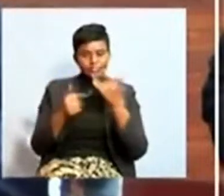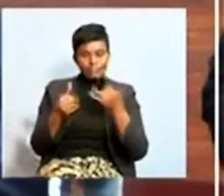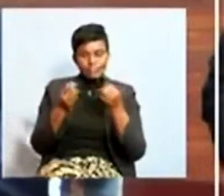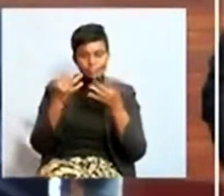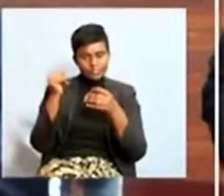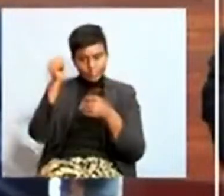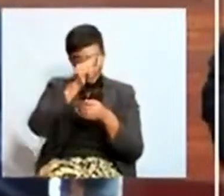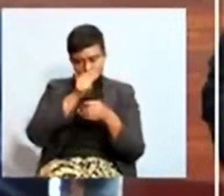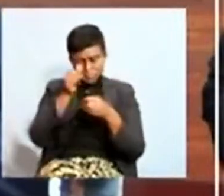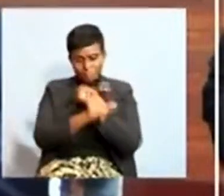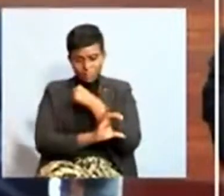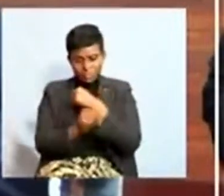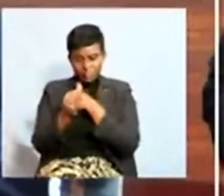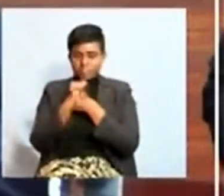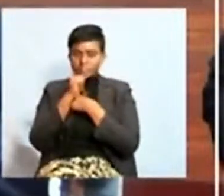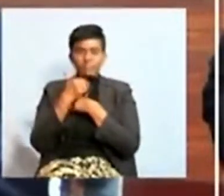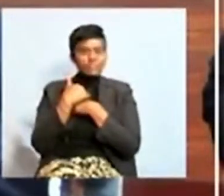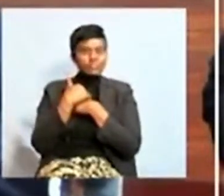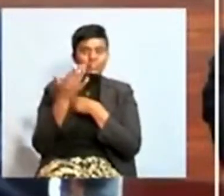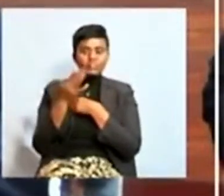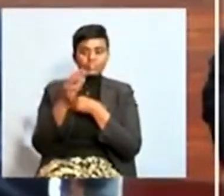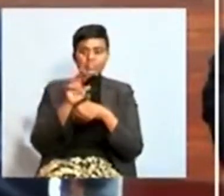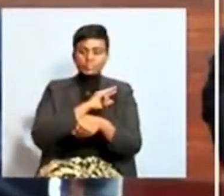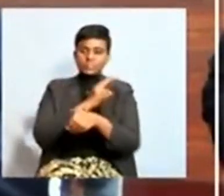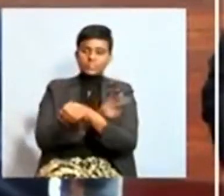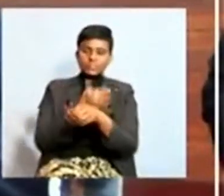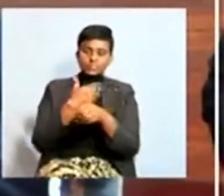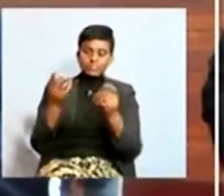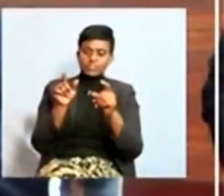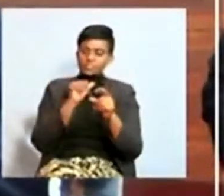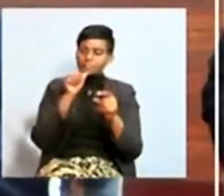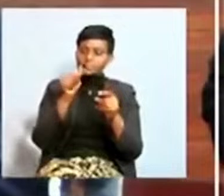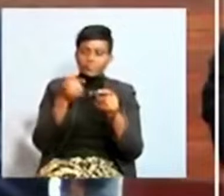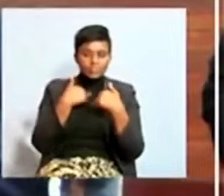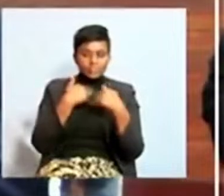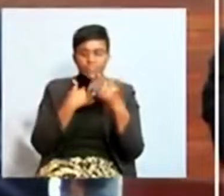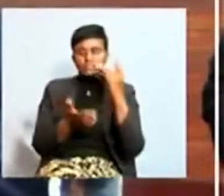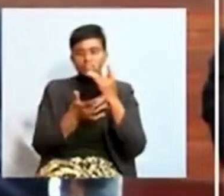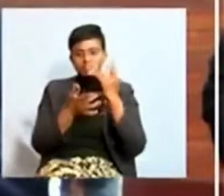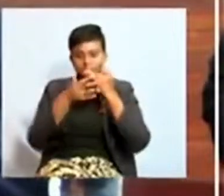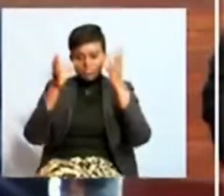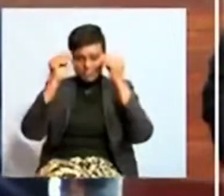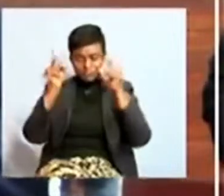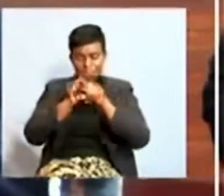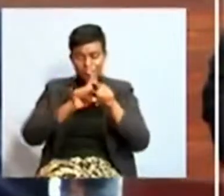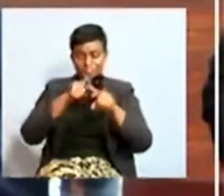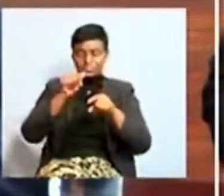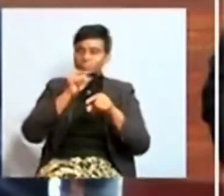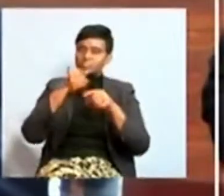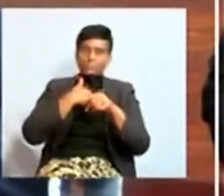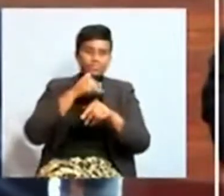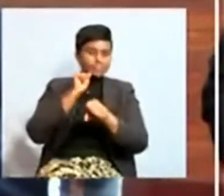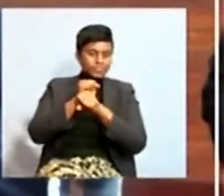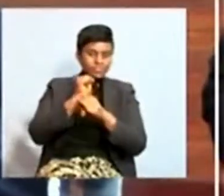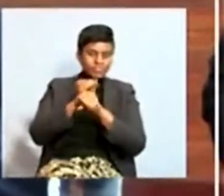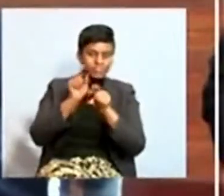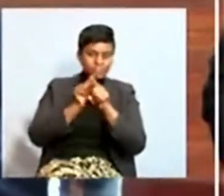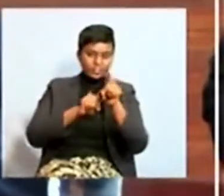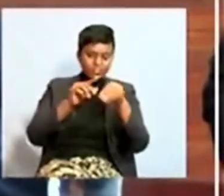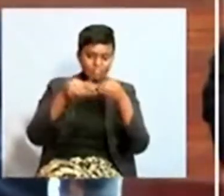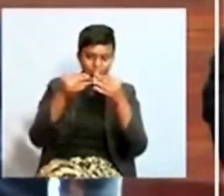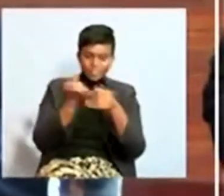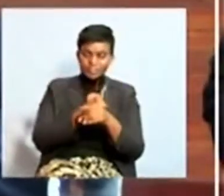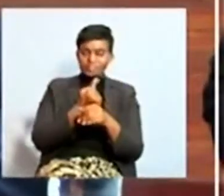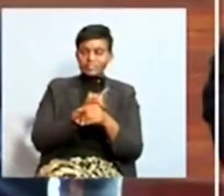many African countries do not have the resource, do not have the technical competence, do not have the capacity to deliver on that